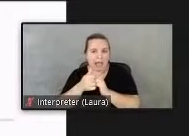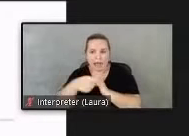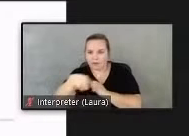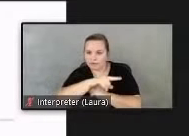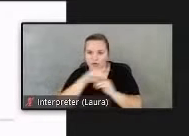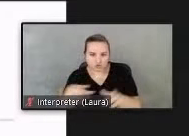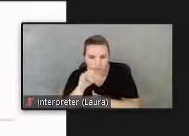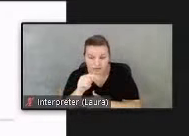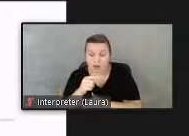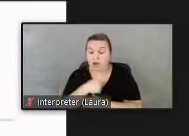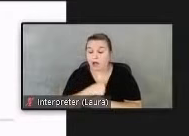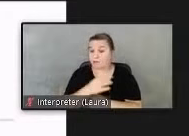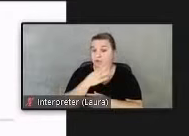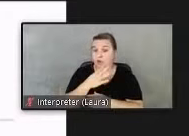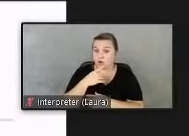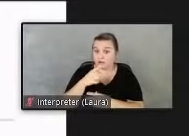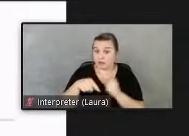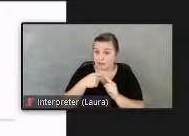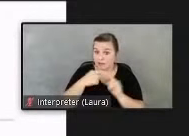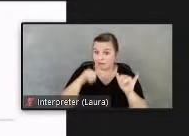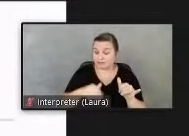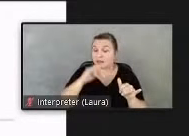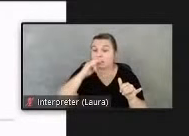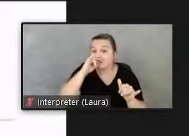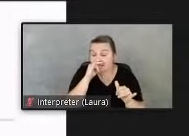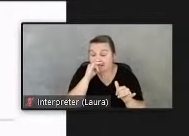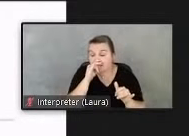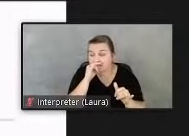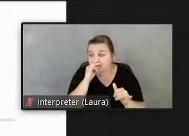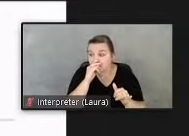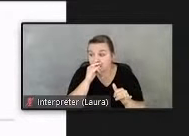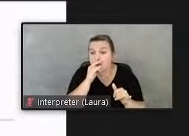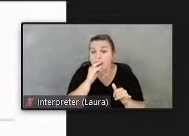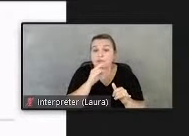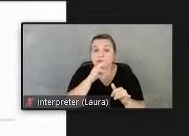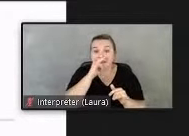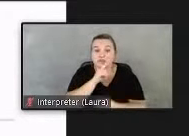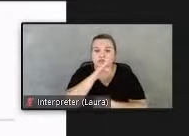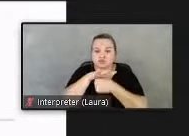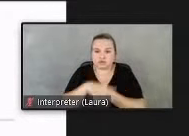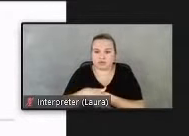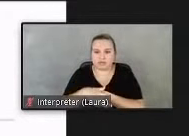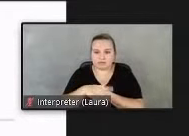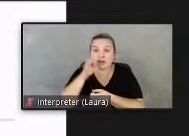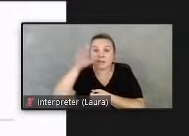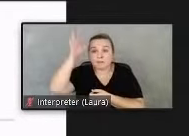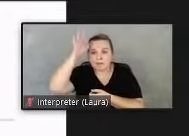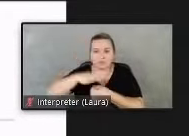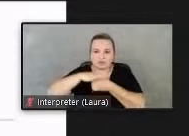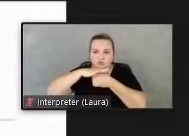talking about this is the kids that, and we'll talk, and the kids were stressed. Parents were stressed.